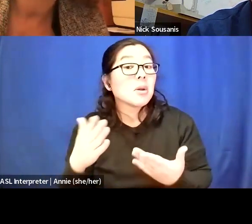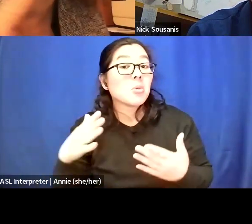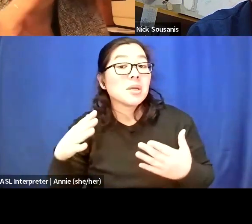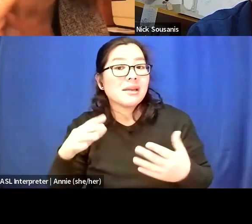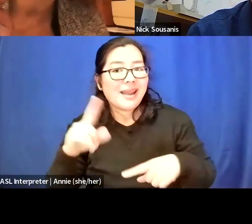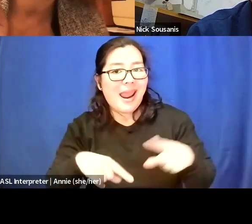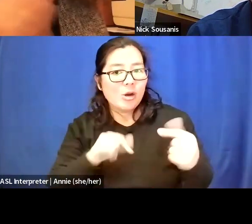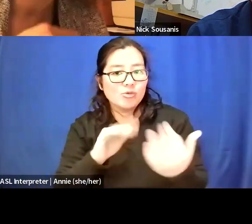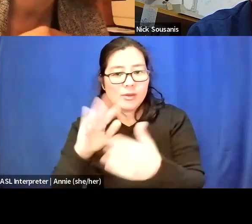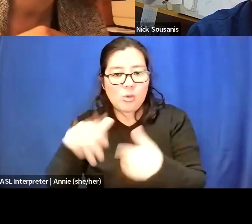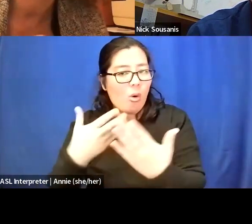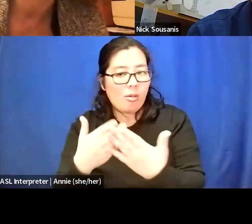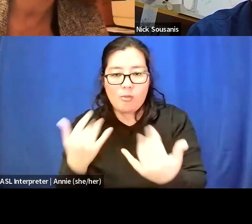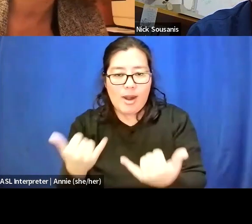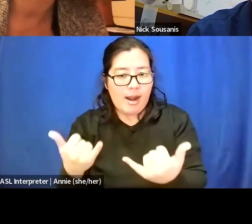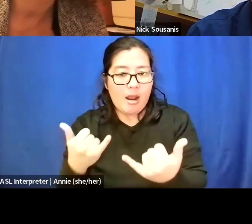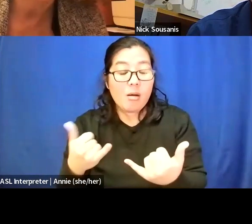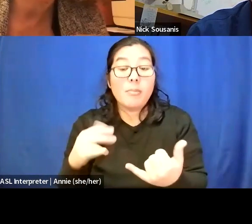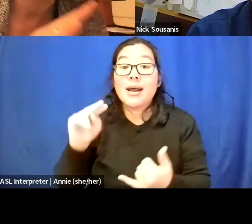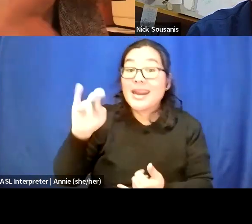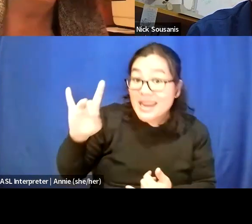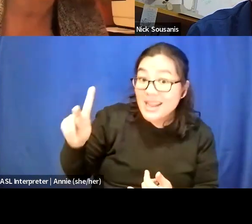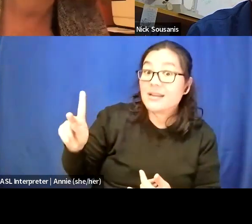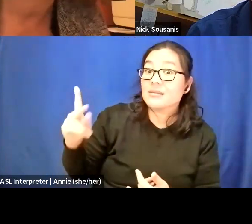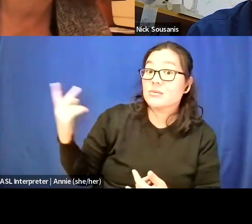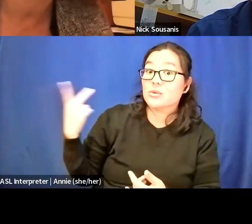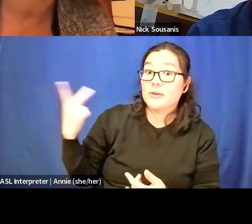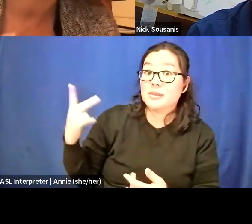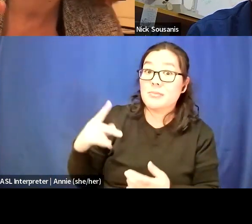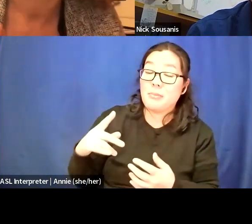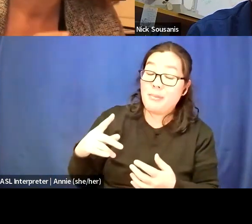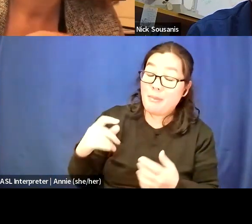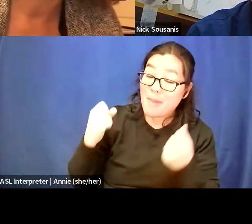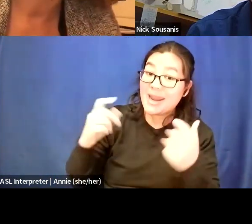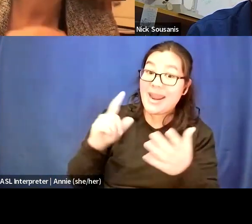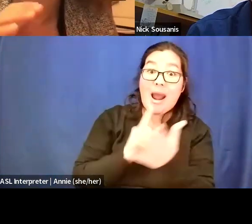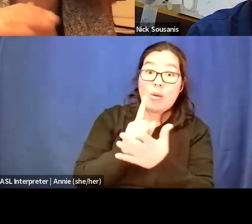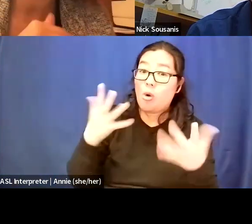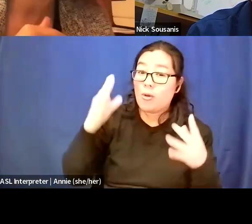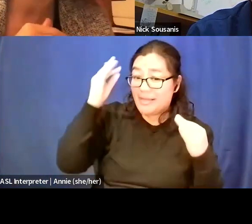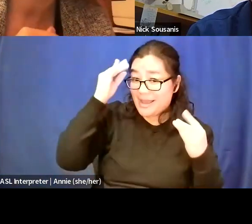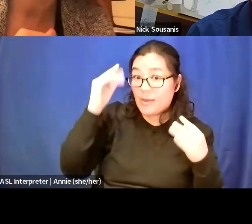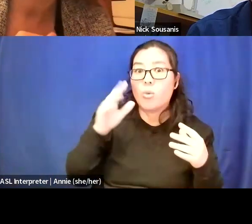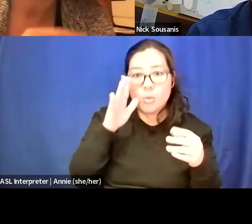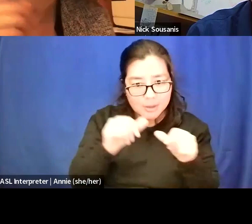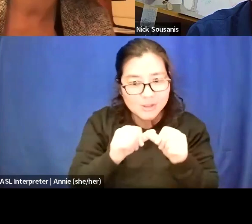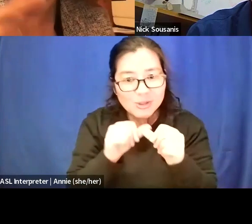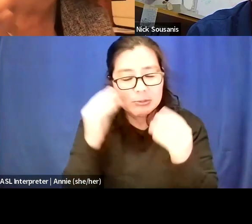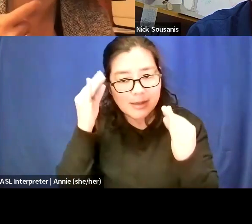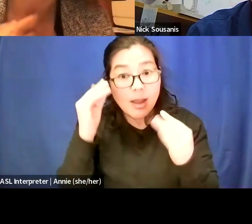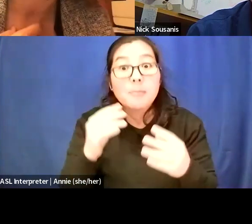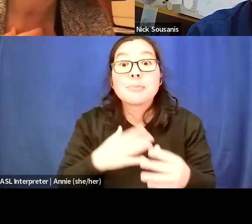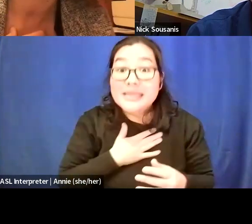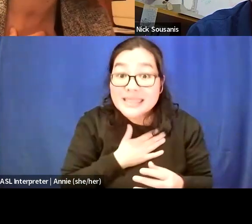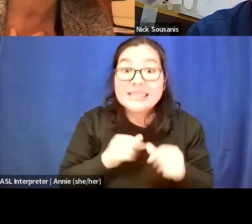them, like Nick and I have spent hours and hours thinking about this, and or we're going to spend many more. So please keep asking those questions because we'll